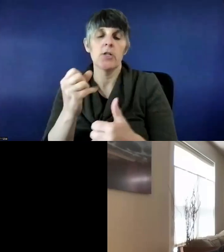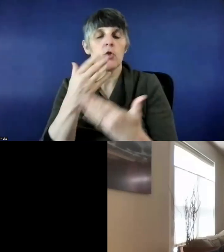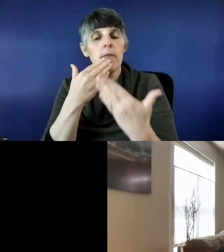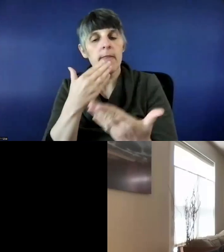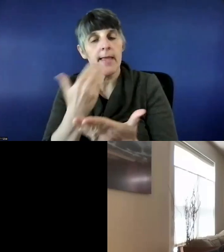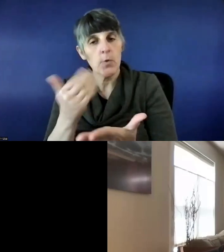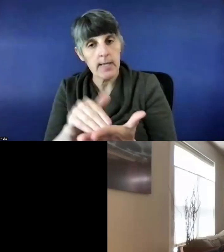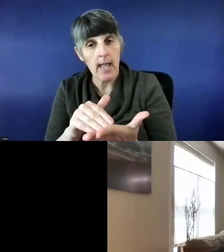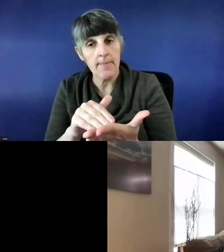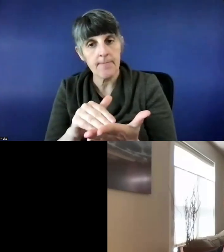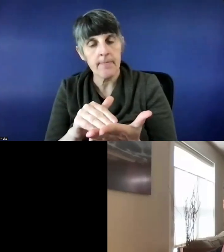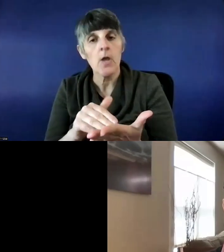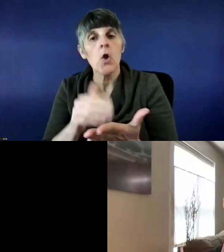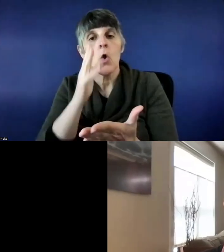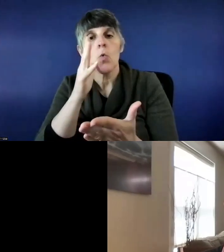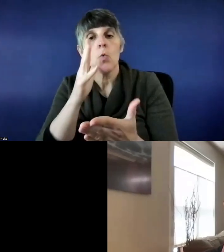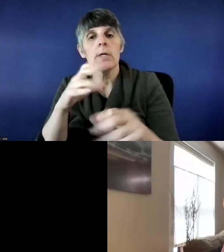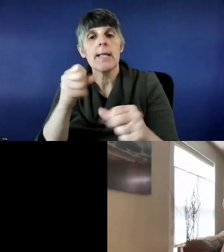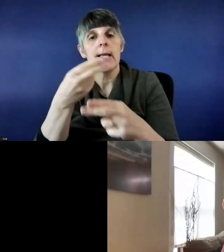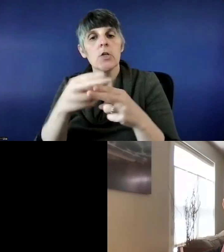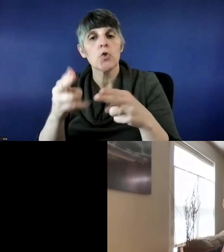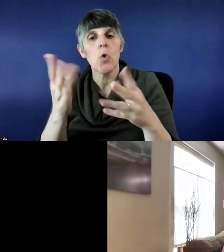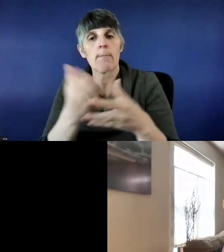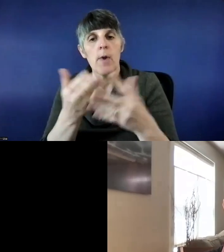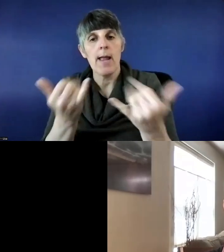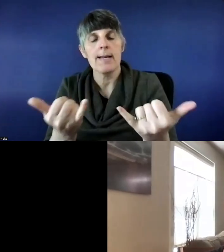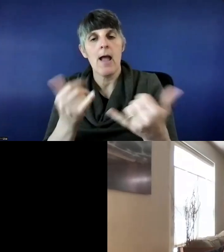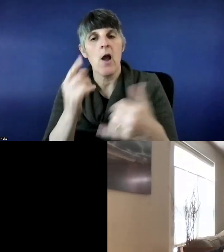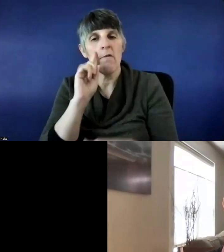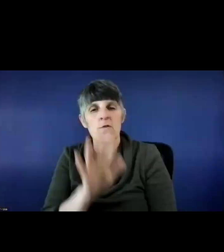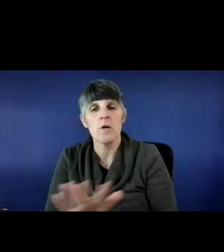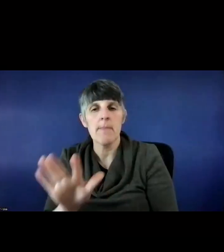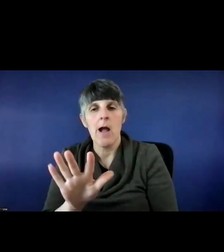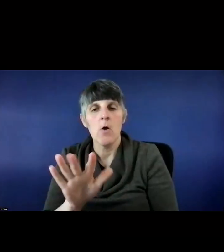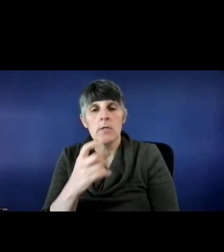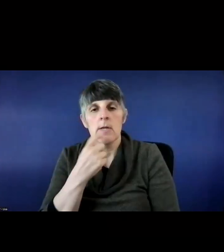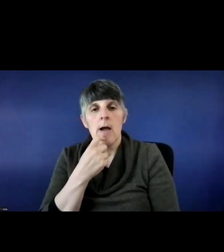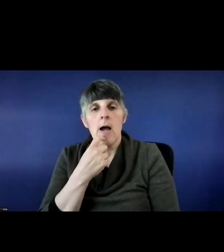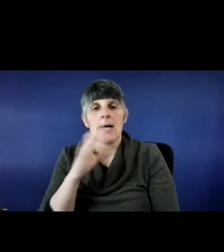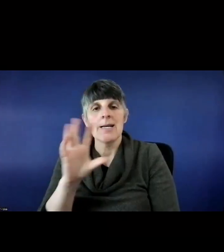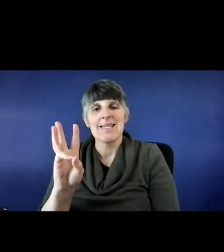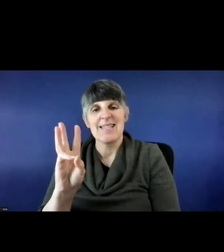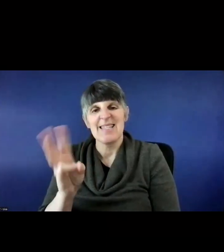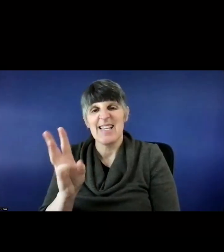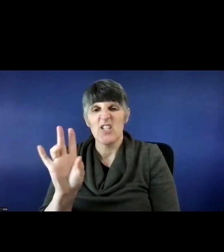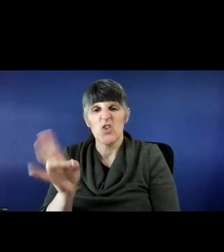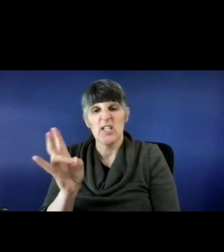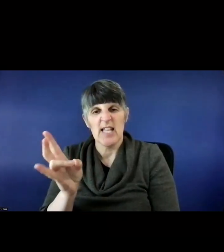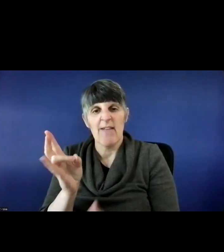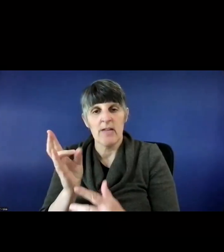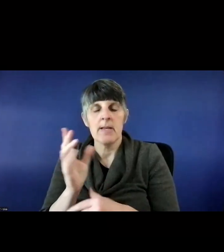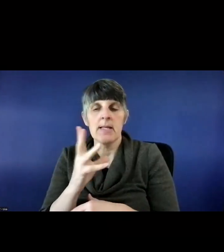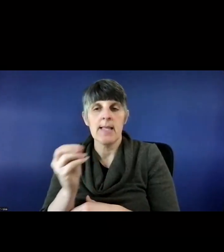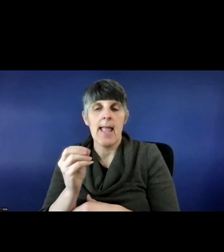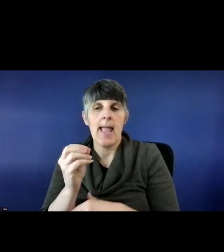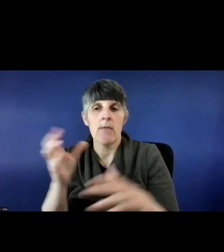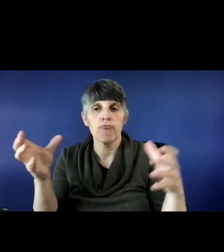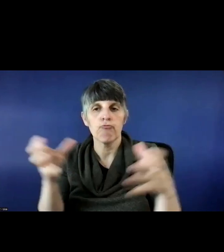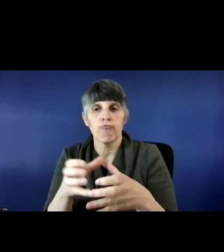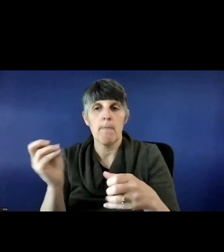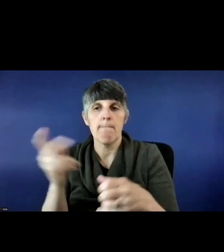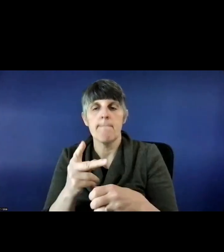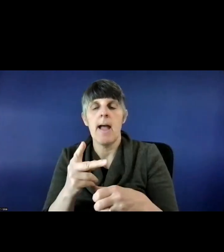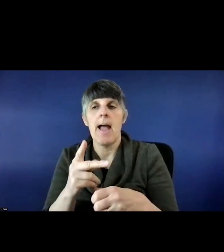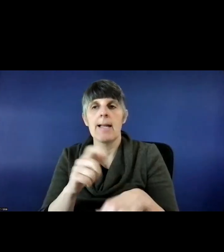you again. We're going to take a short break now for about 6 or 7 minutes, and we will join